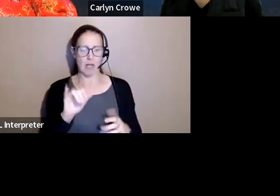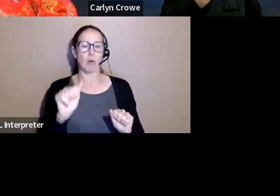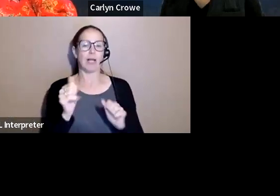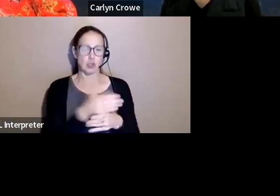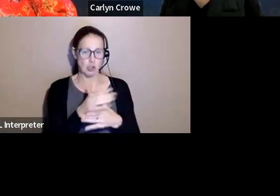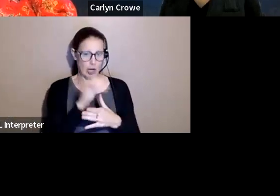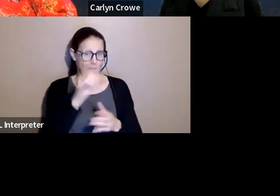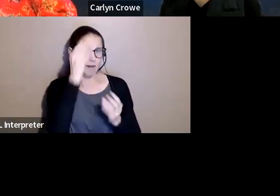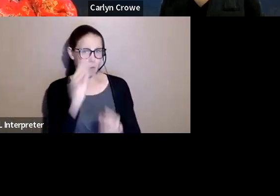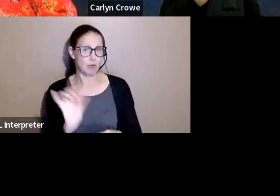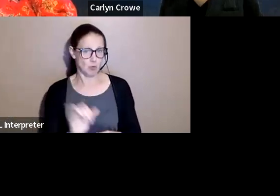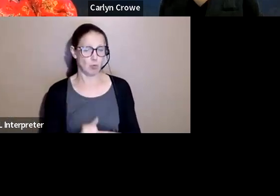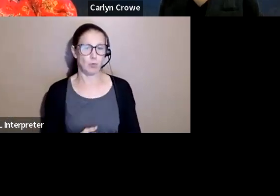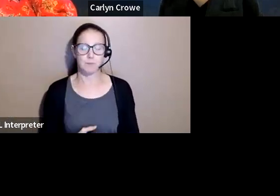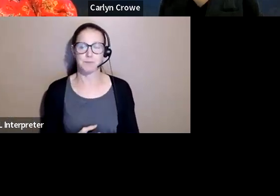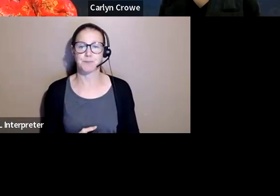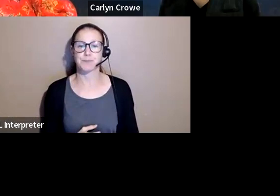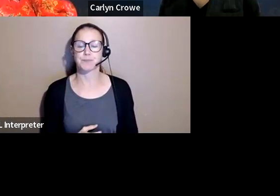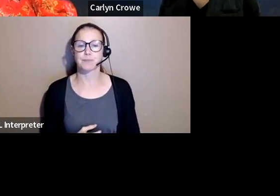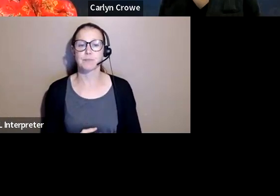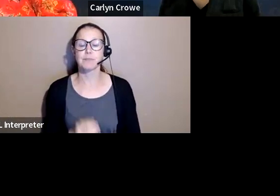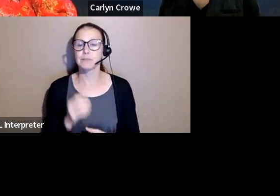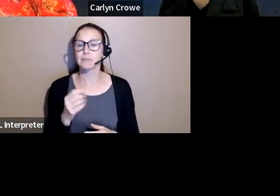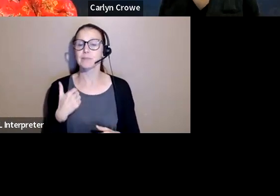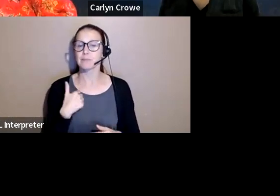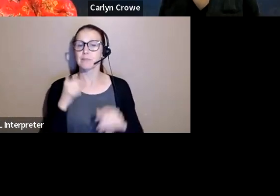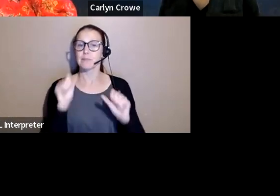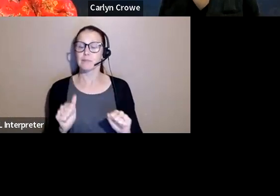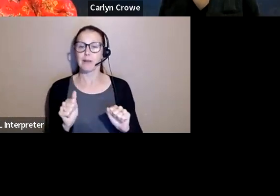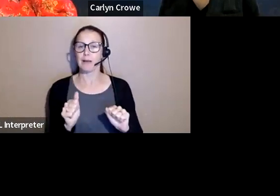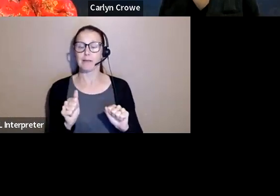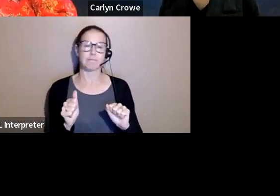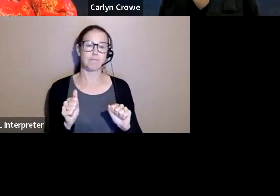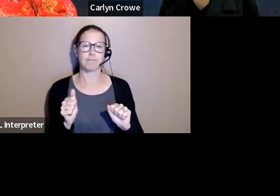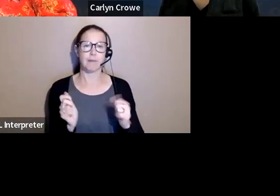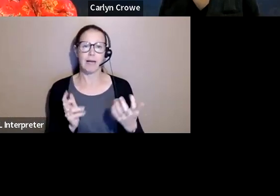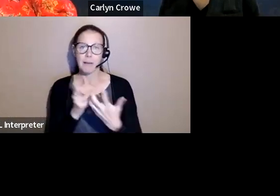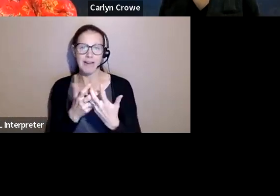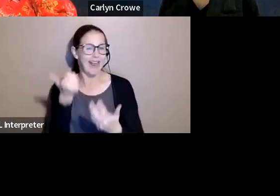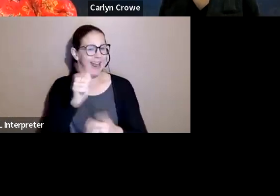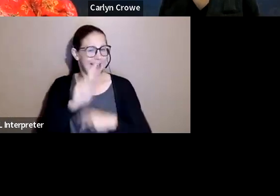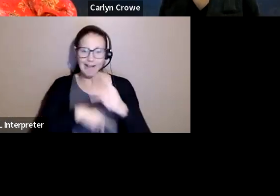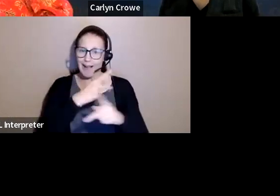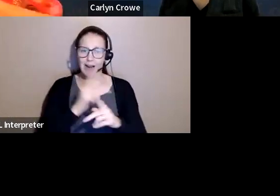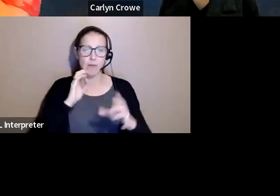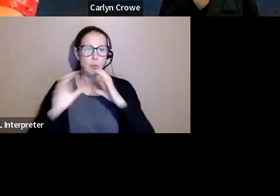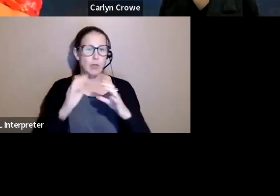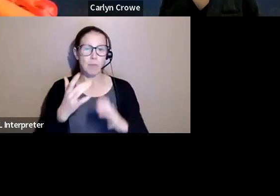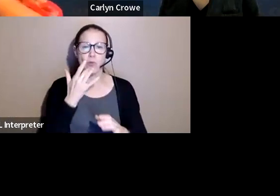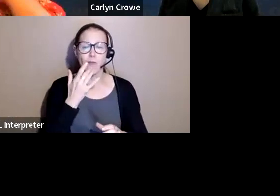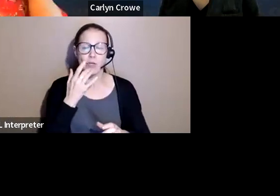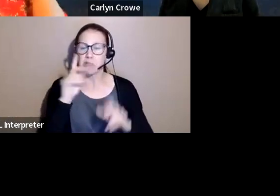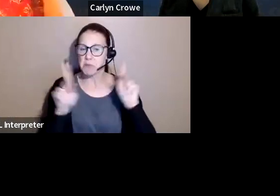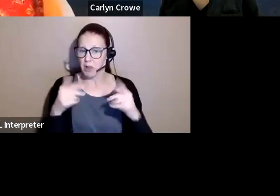share that. And essentially, I can accommodate any kind of communication preference that anybody might